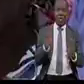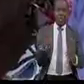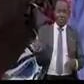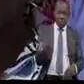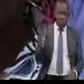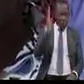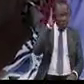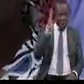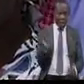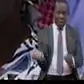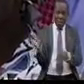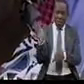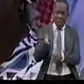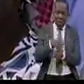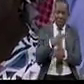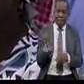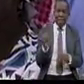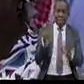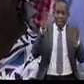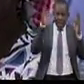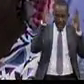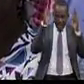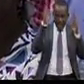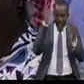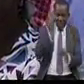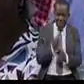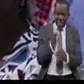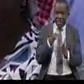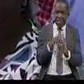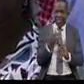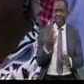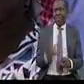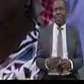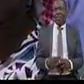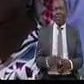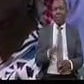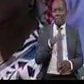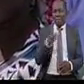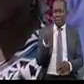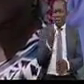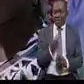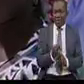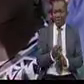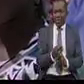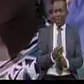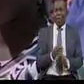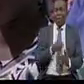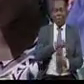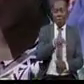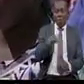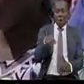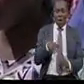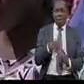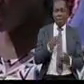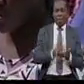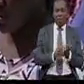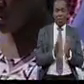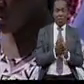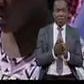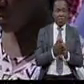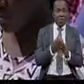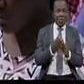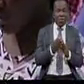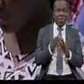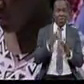Moses, when he was come to years, refused to be called the son